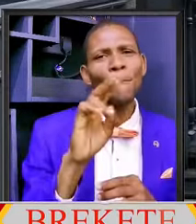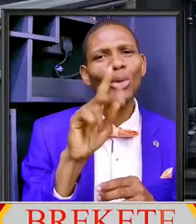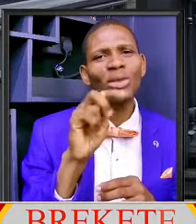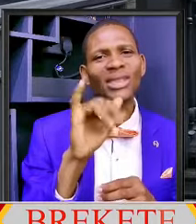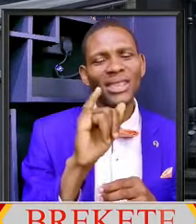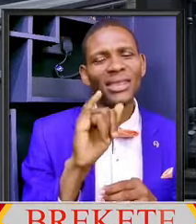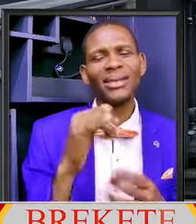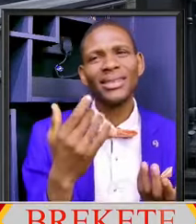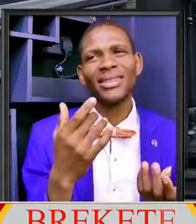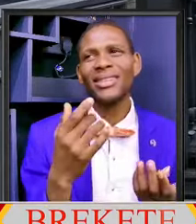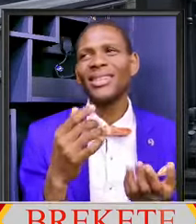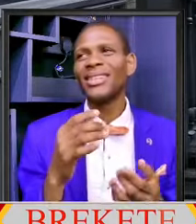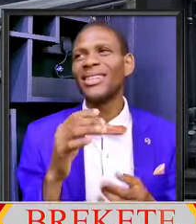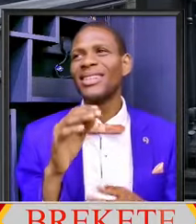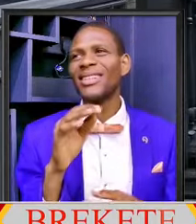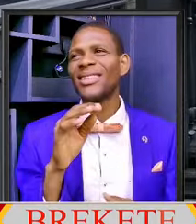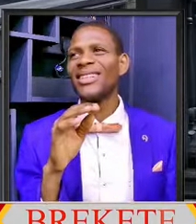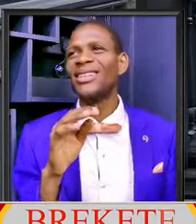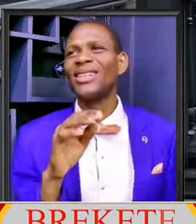Mozambique where?